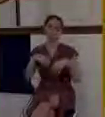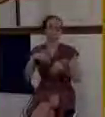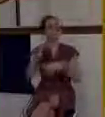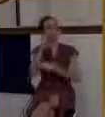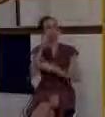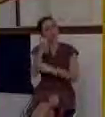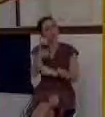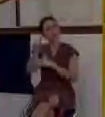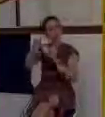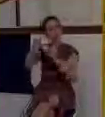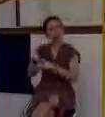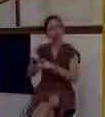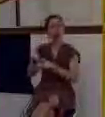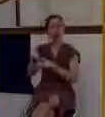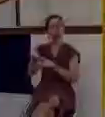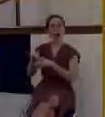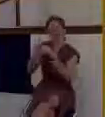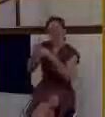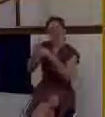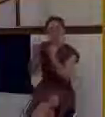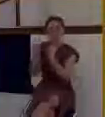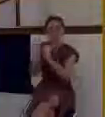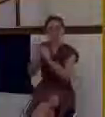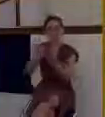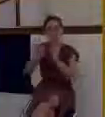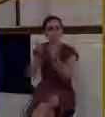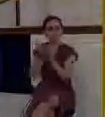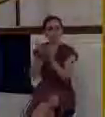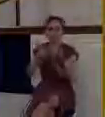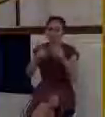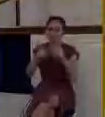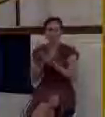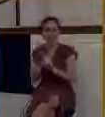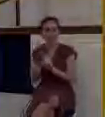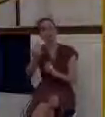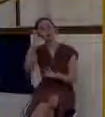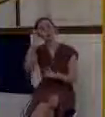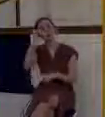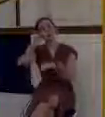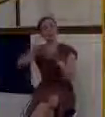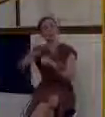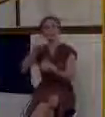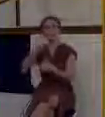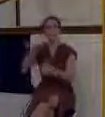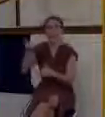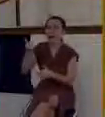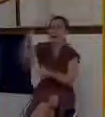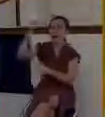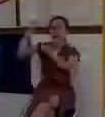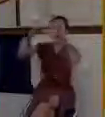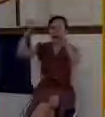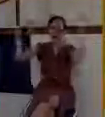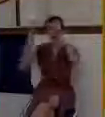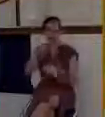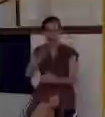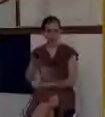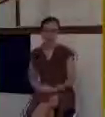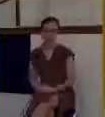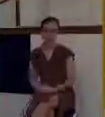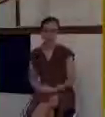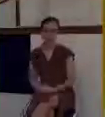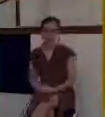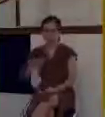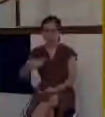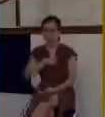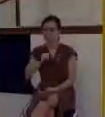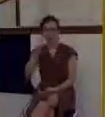here. You'll know them up there. In fact, we'll know each other even better up there. We'll love each other even better. And we'll still